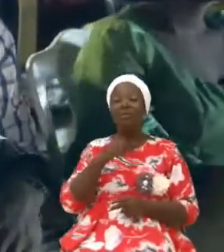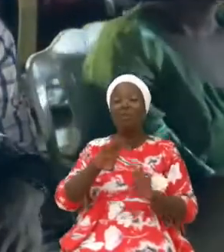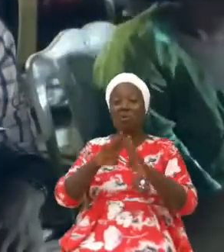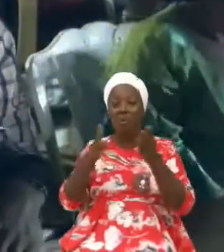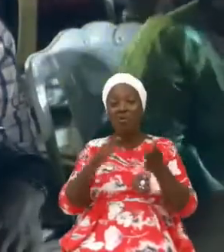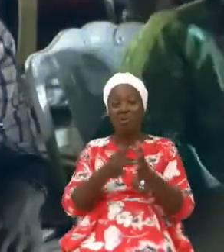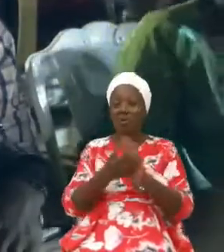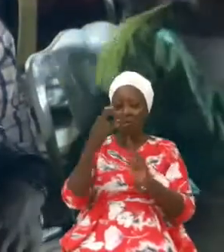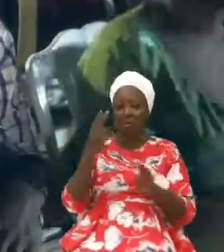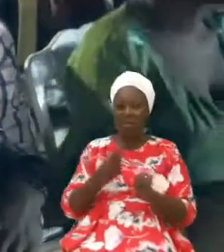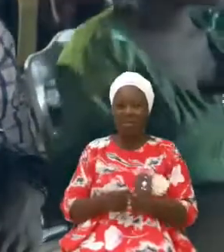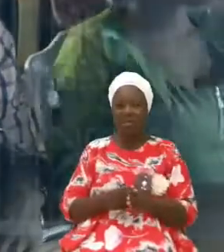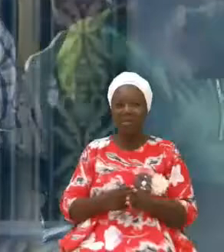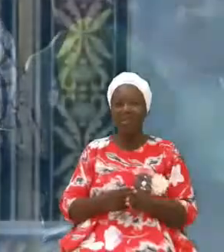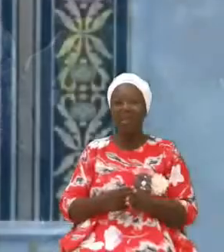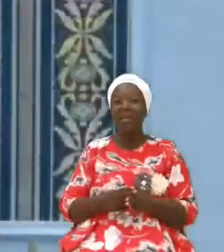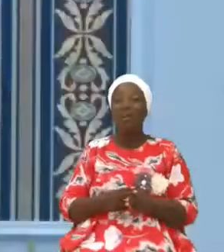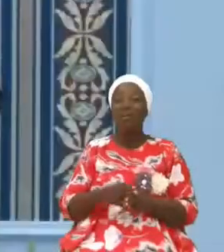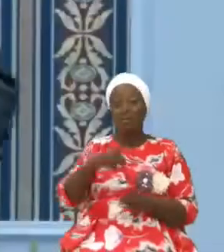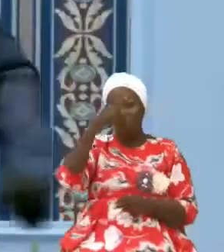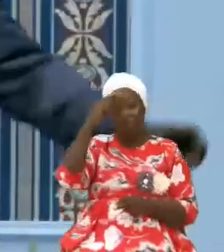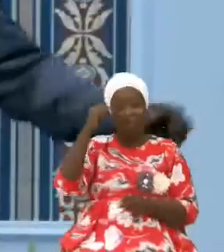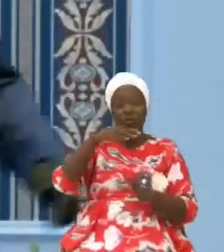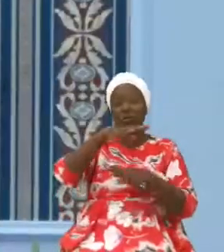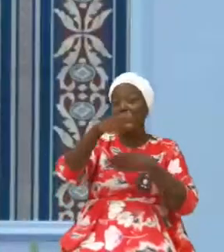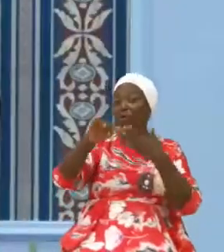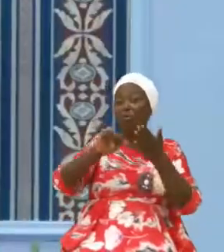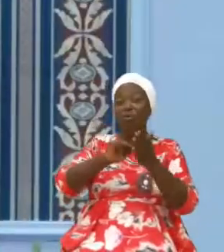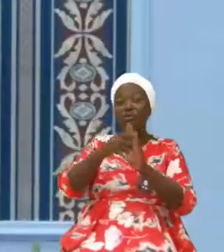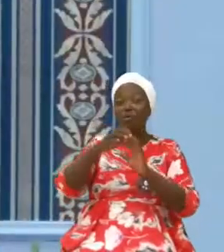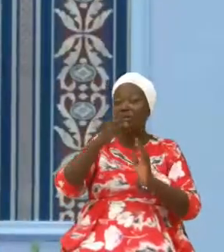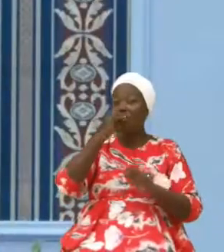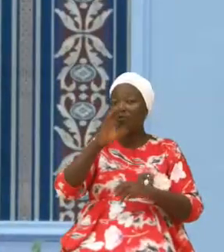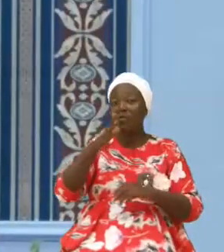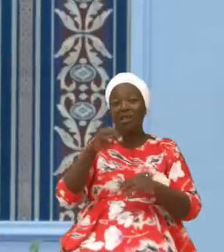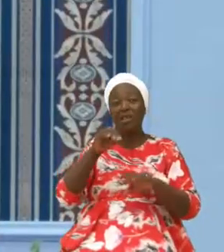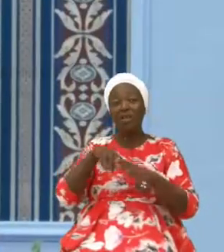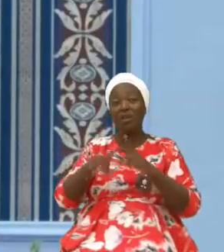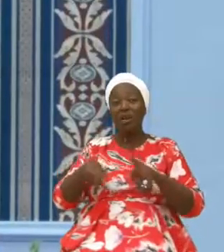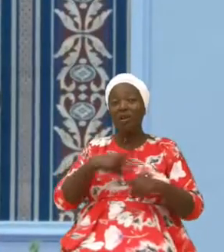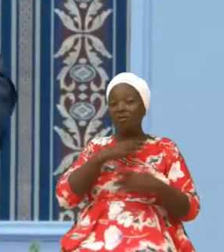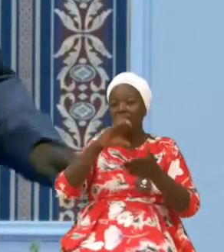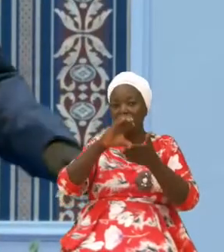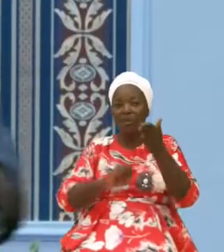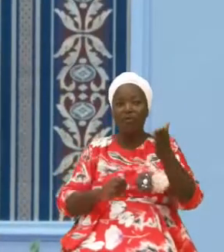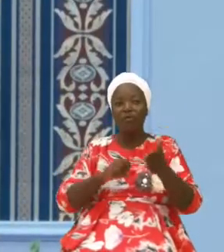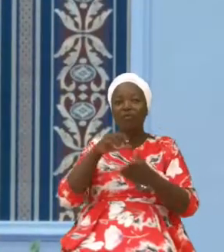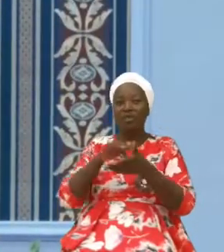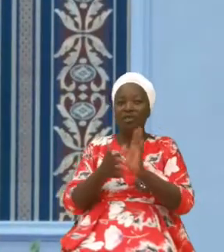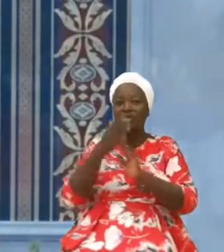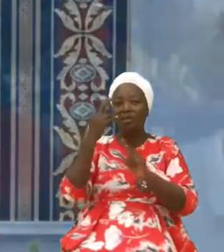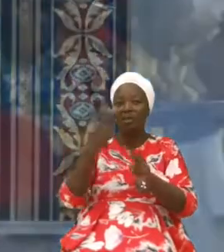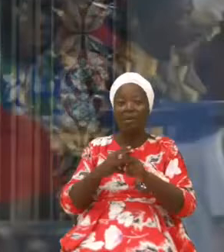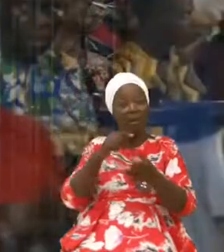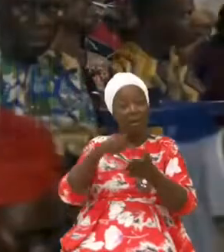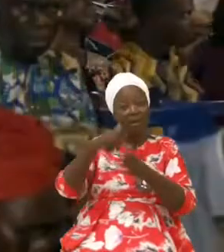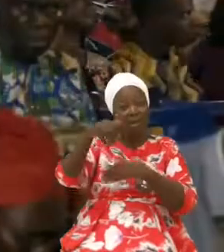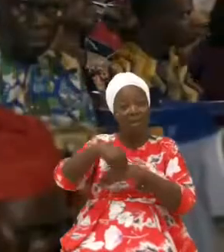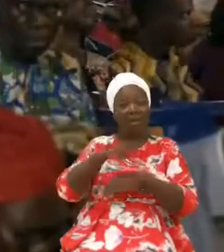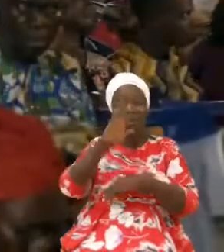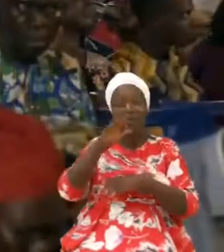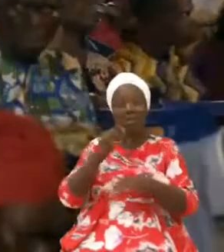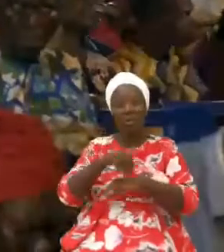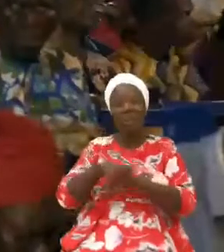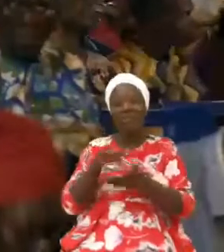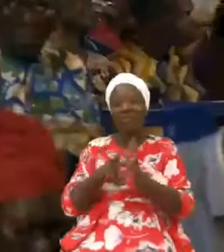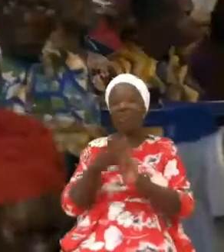longer. They will all be drowned. They will all be totally removed tonight. Tonight is